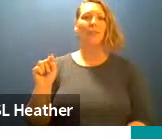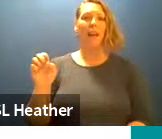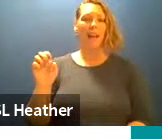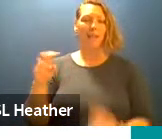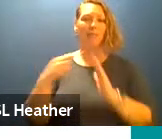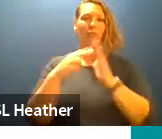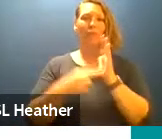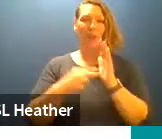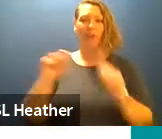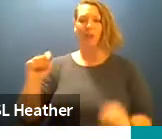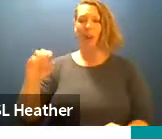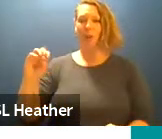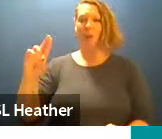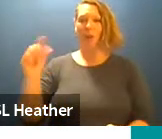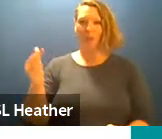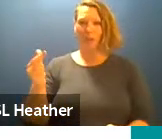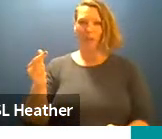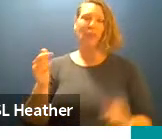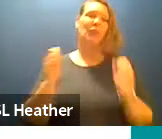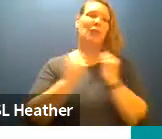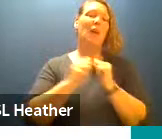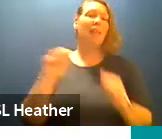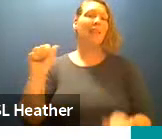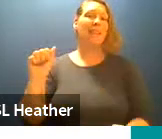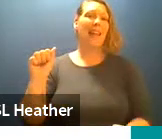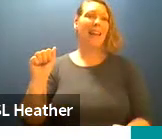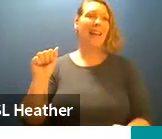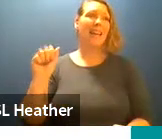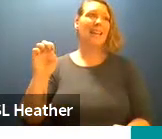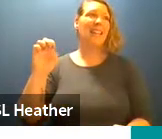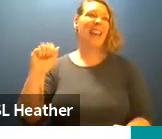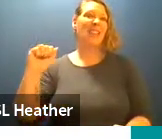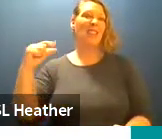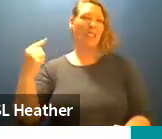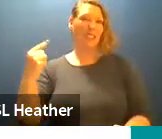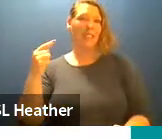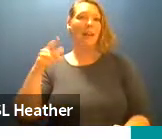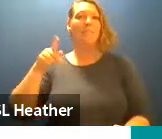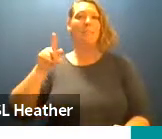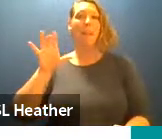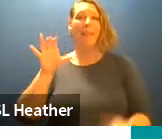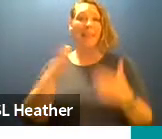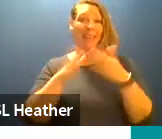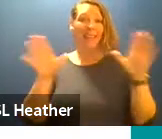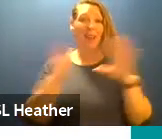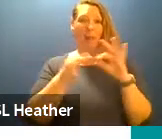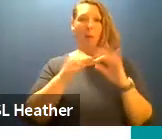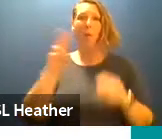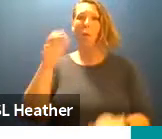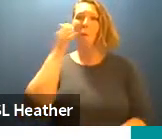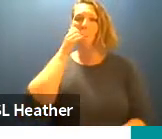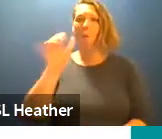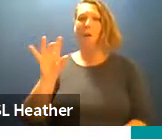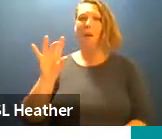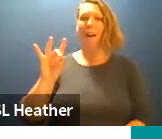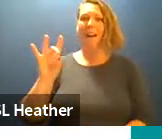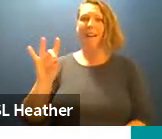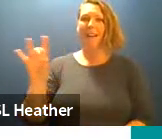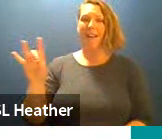info@interstatebridge.org with EAG Public Comment in the subject line. You may also call